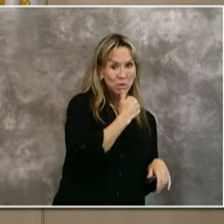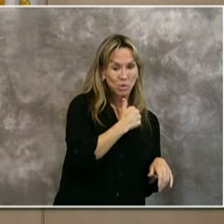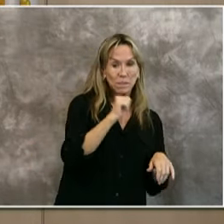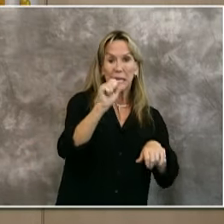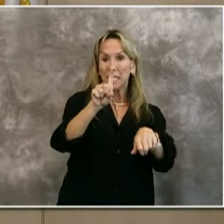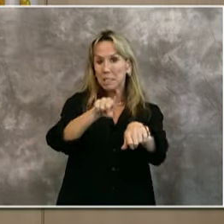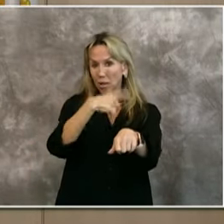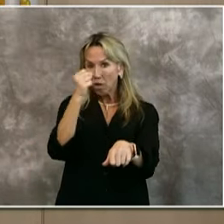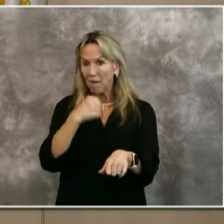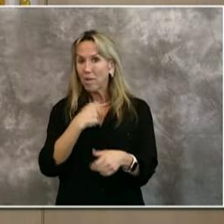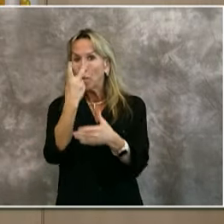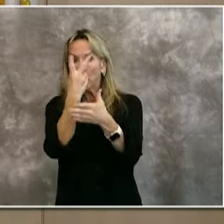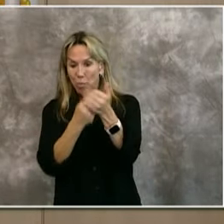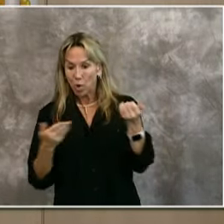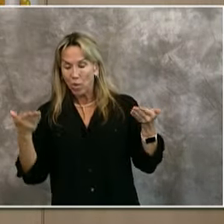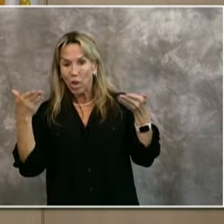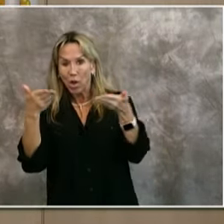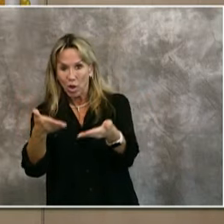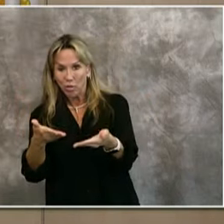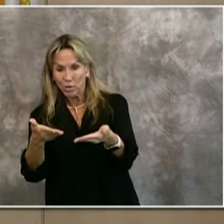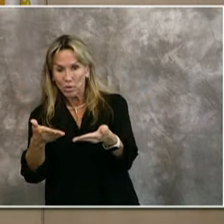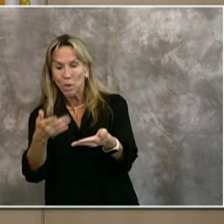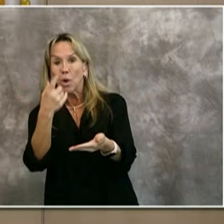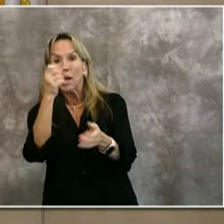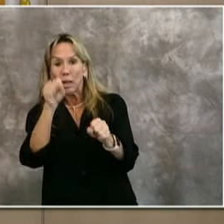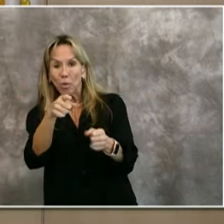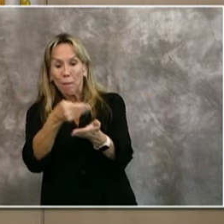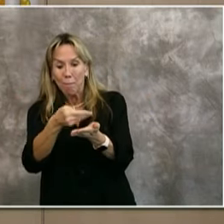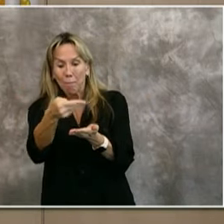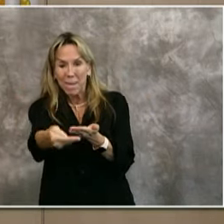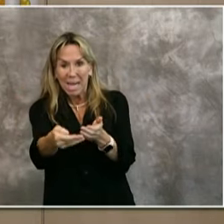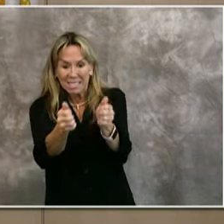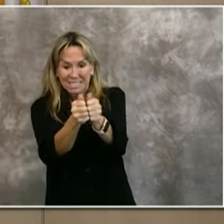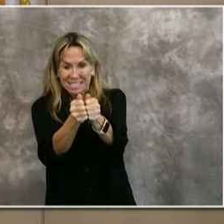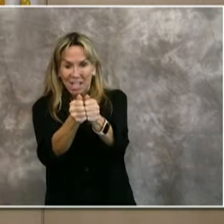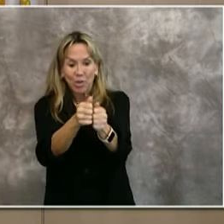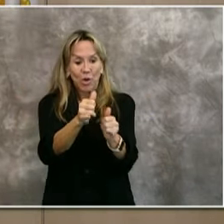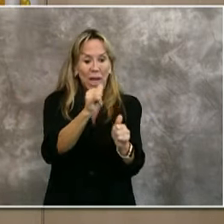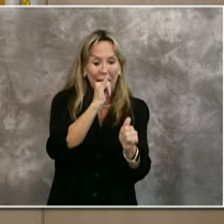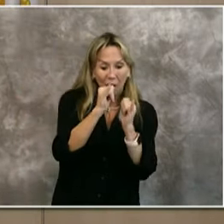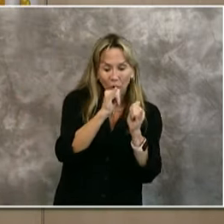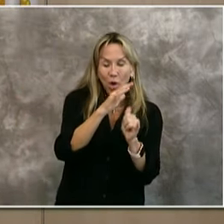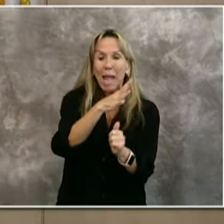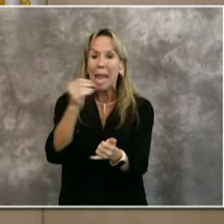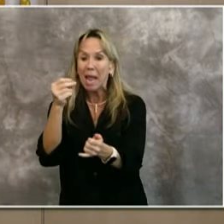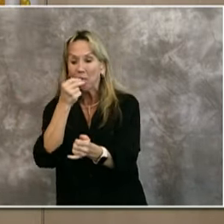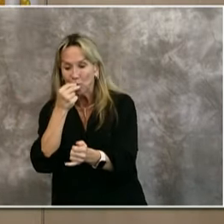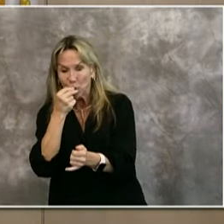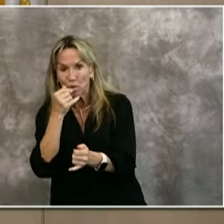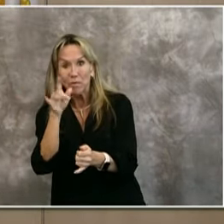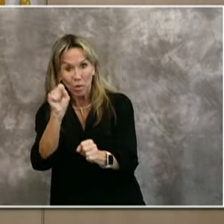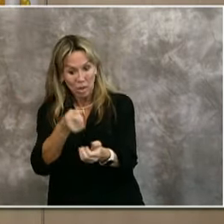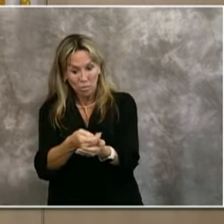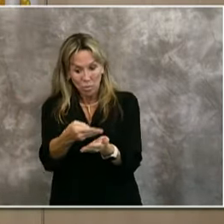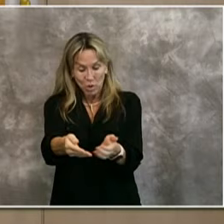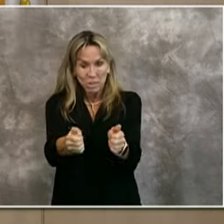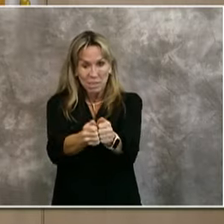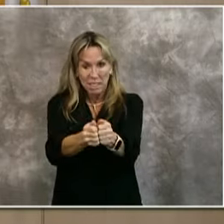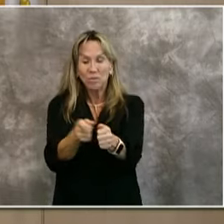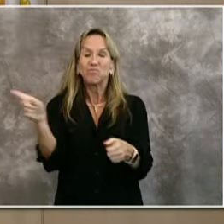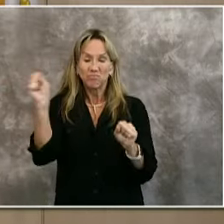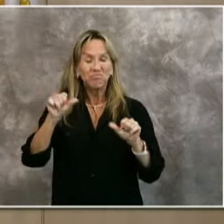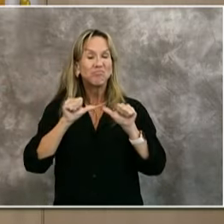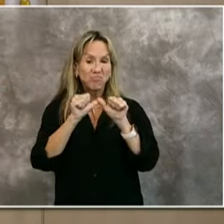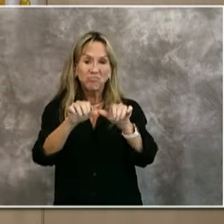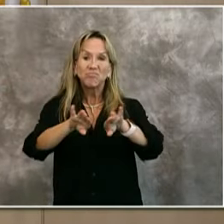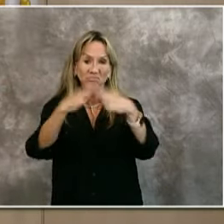are part of a single purchase, they could be allowed to operate. Thank you. Okay, very good. Thank